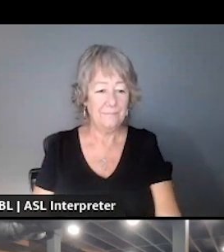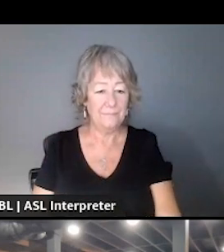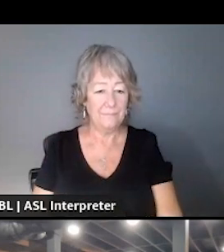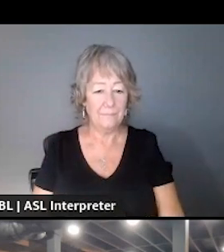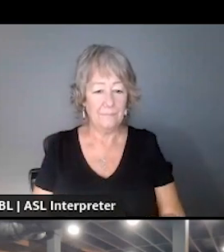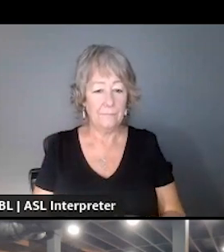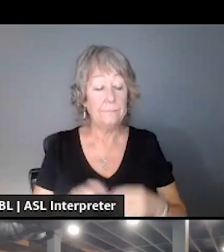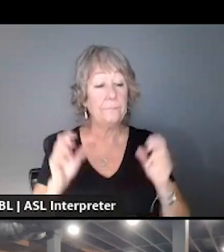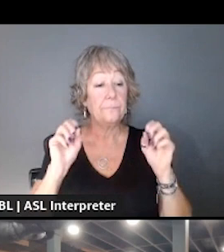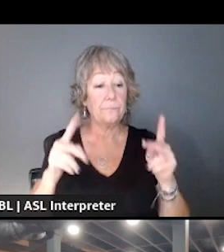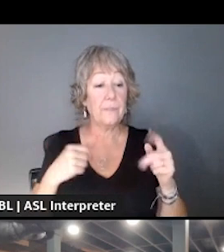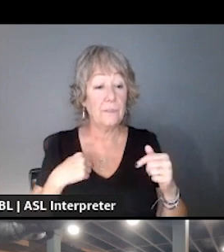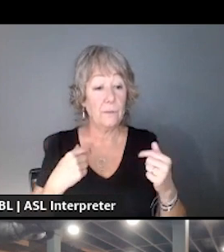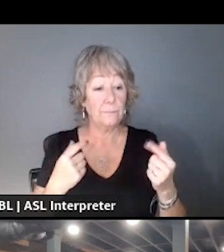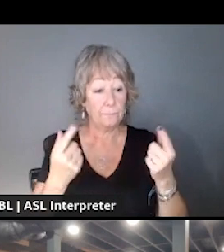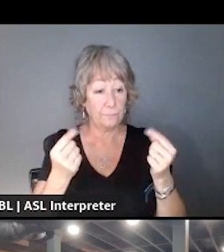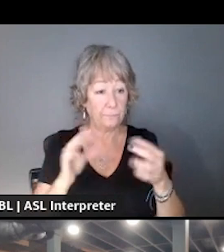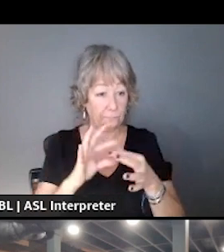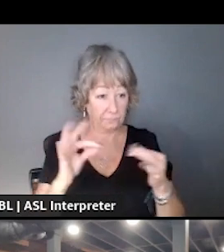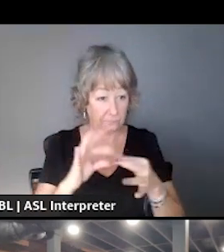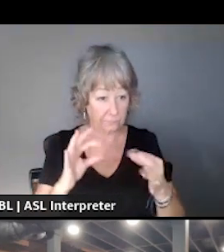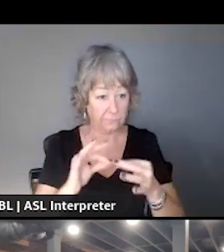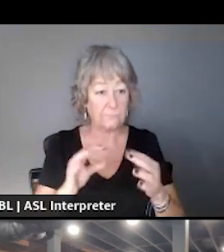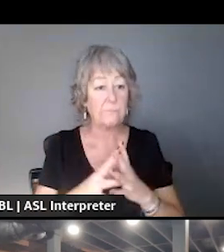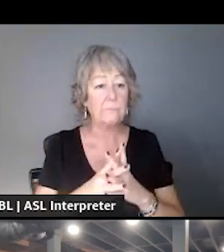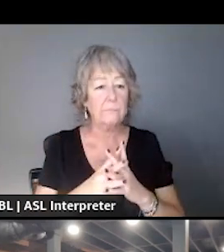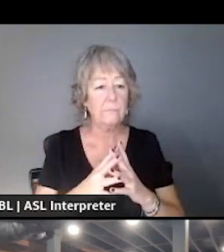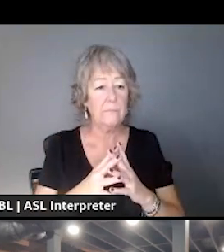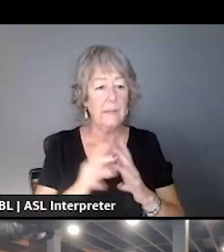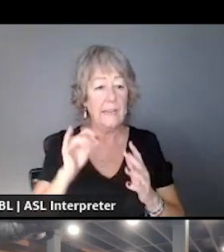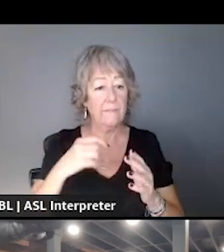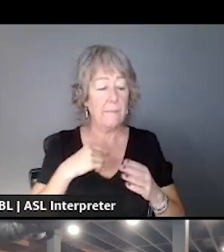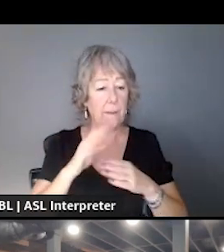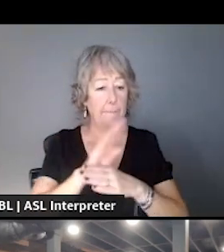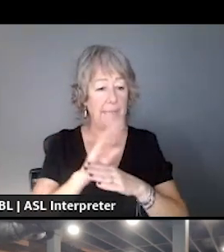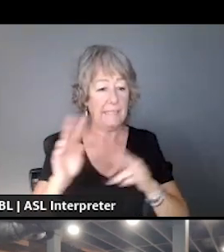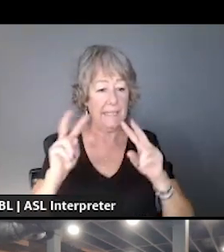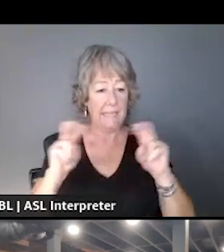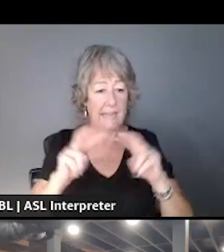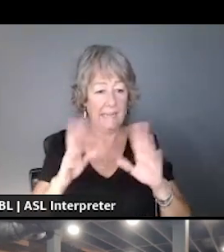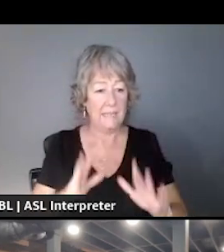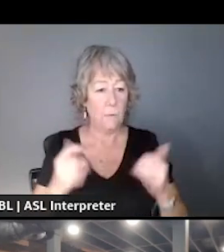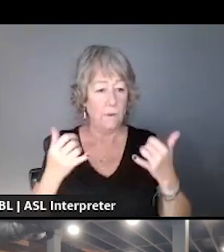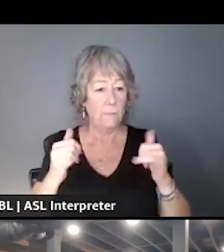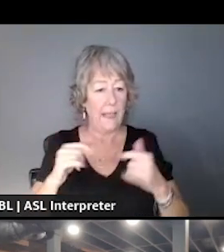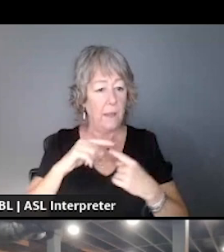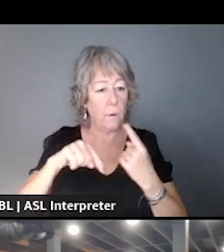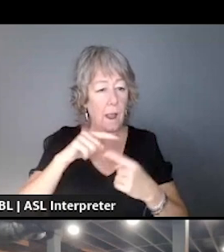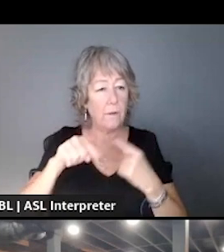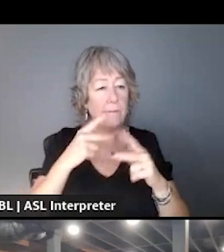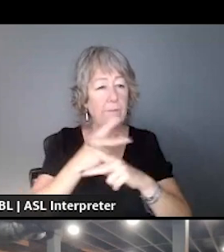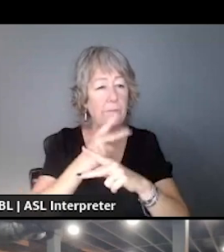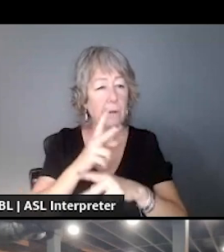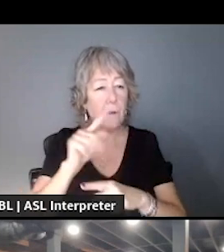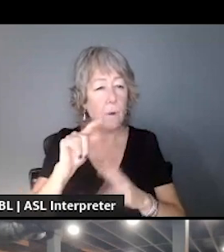Okay, so what I was saying is what I was going to go. So if I'm a business analyst and I want to play around and figure out